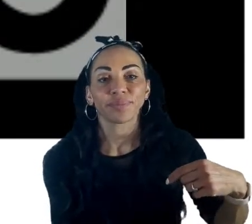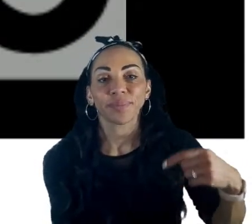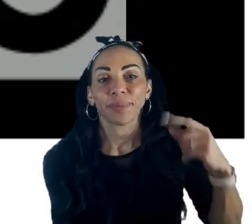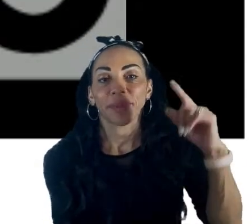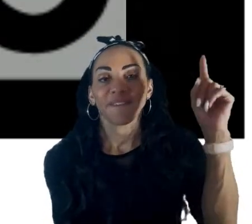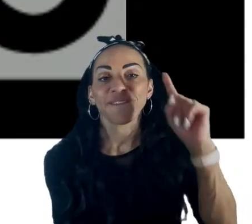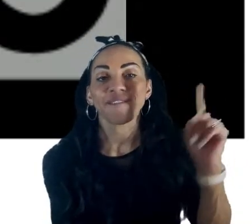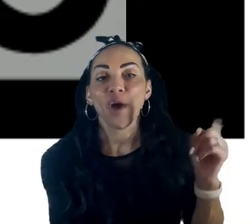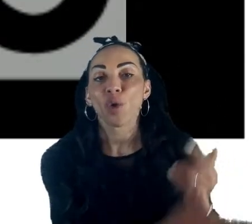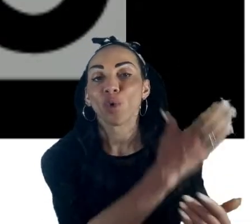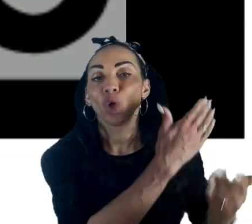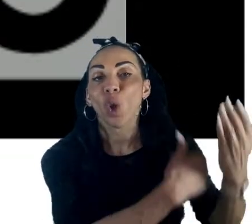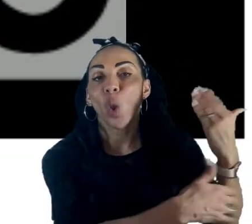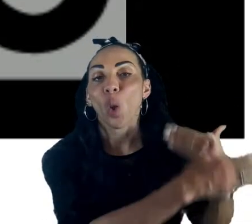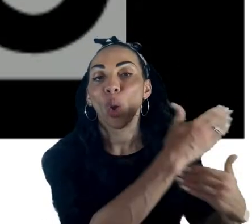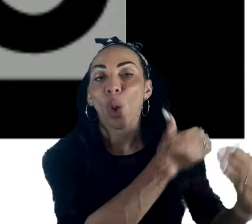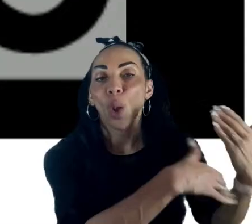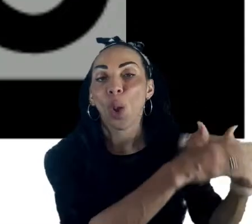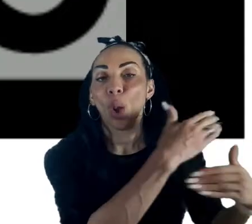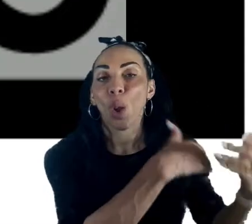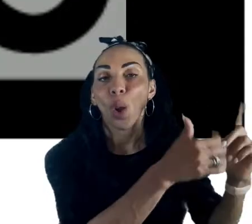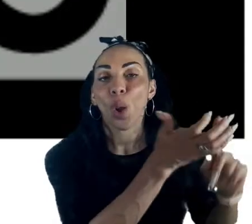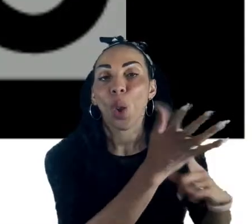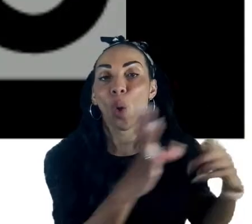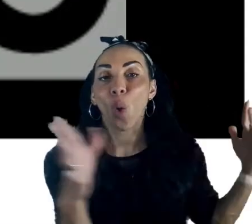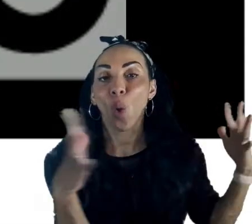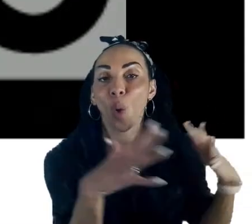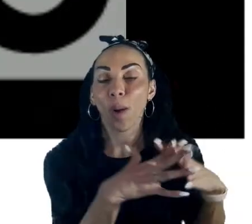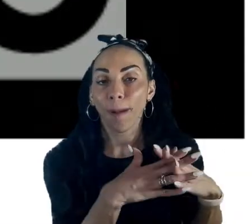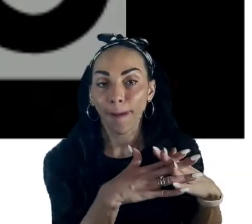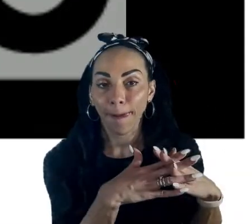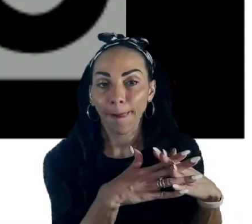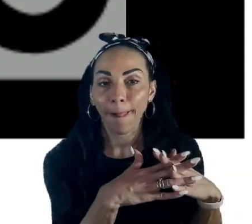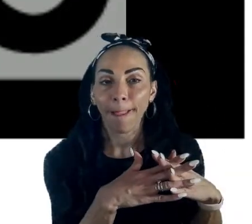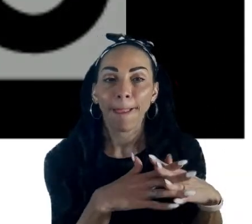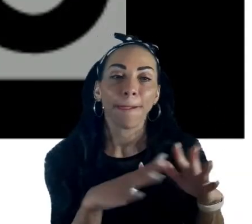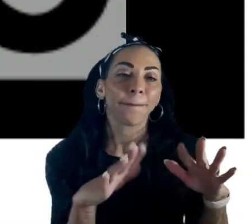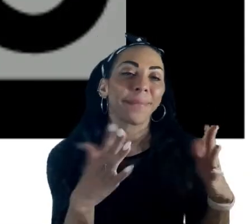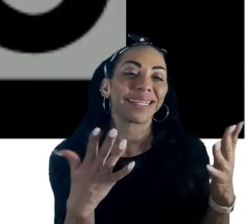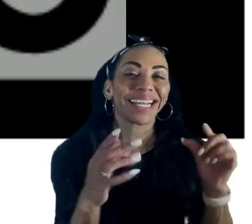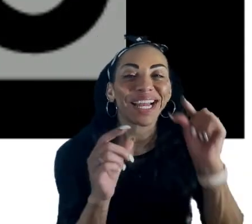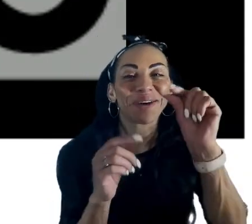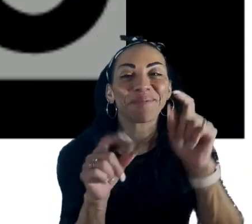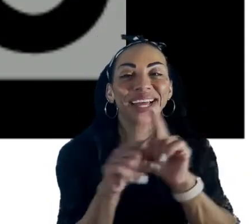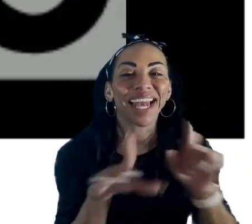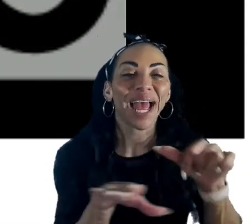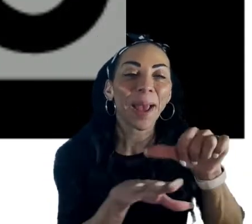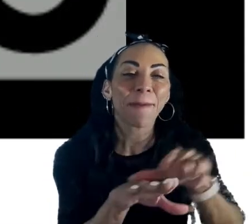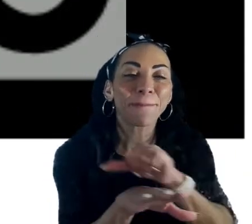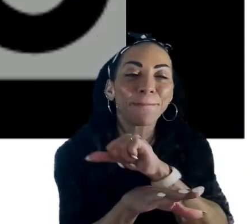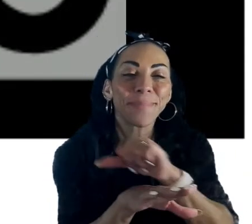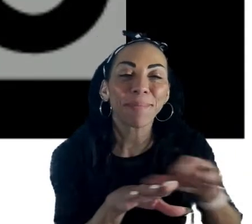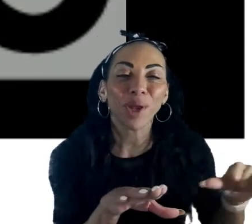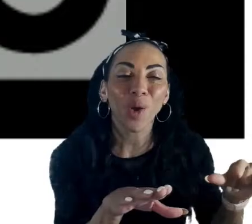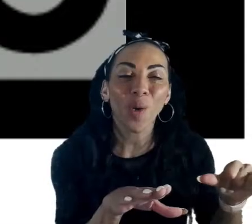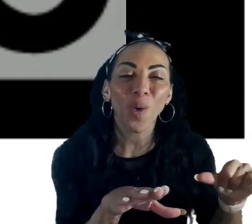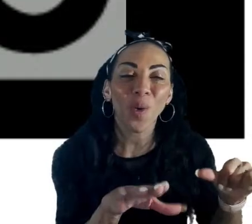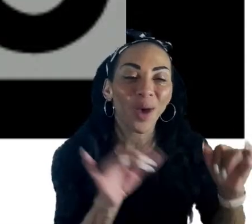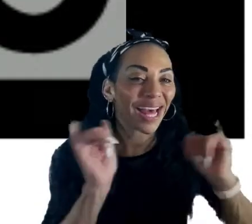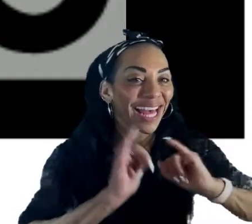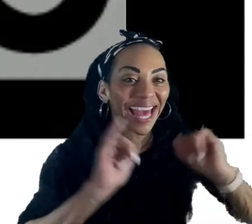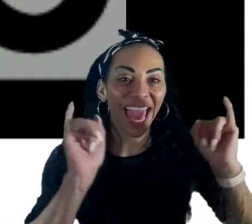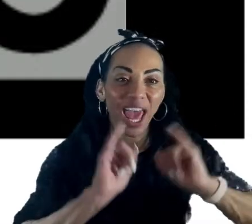And I'm calling this biblical chaos. So when I look at some of those